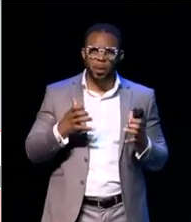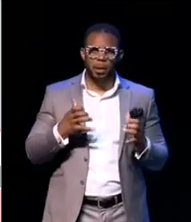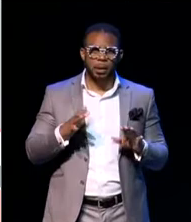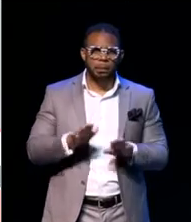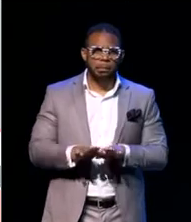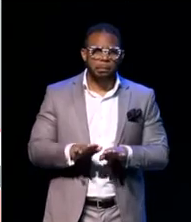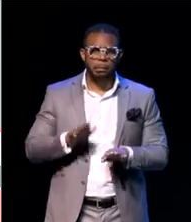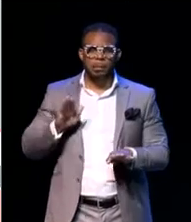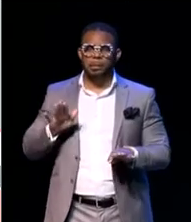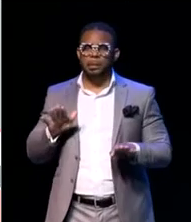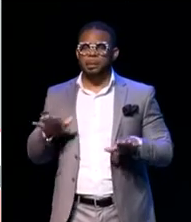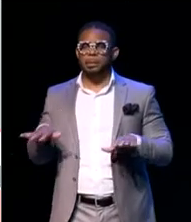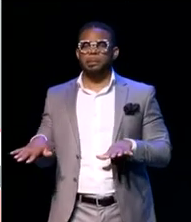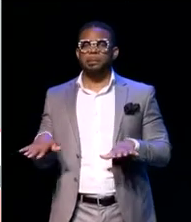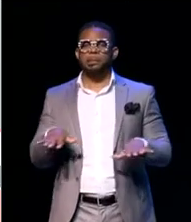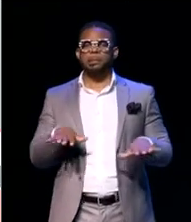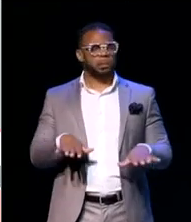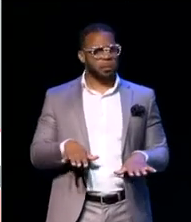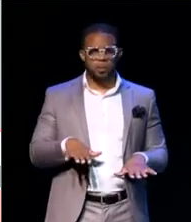the gas.